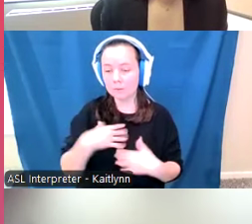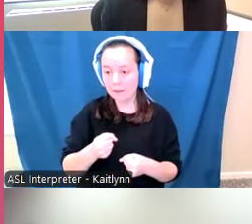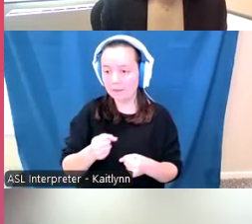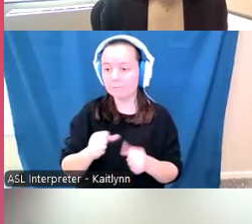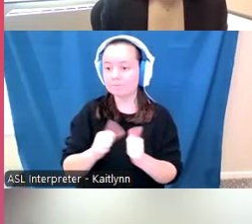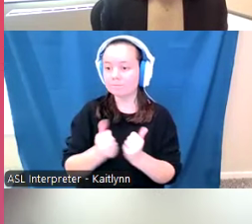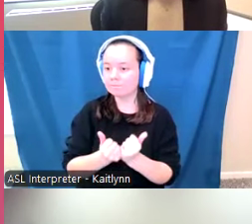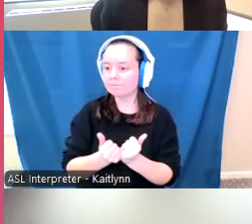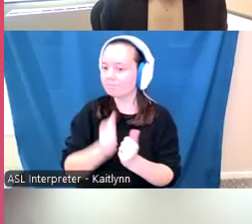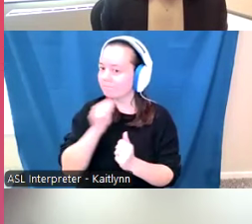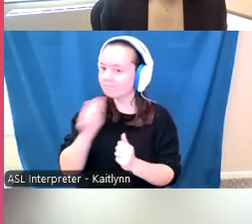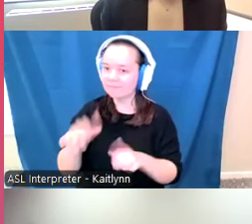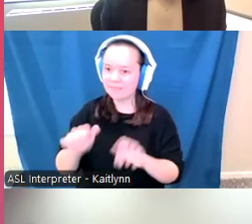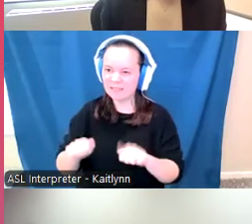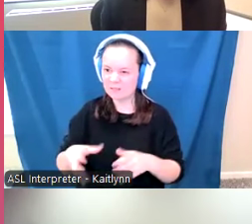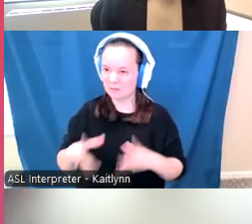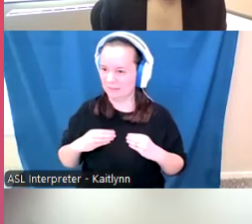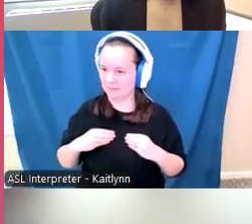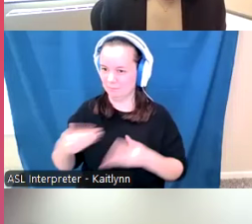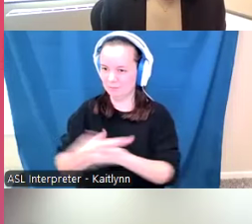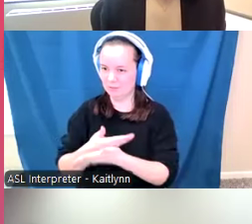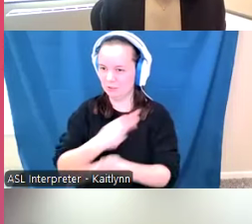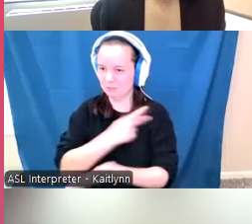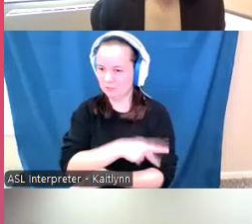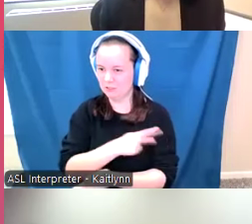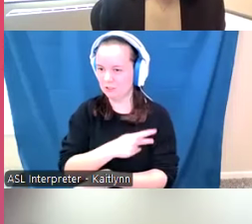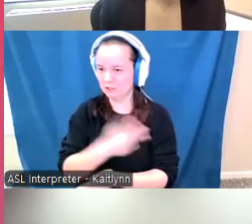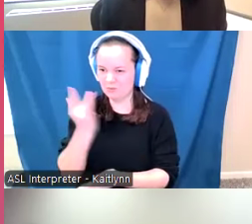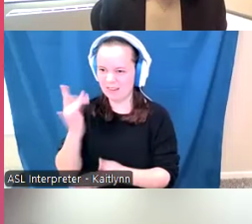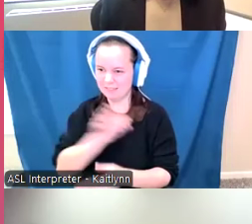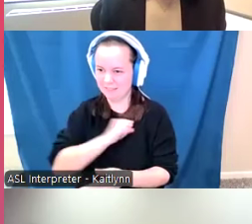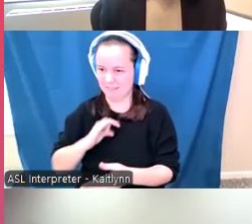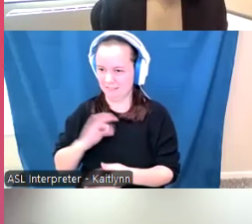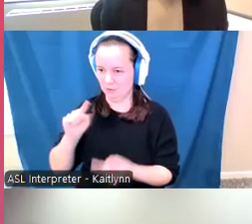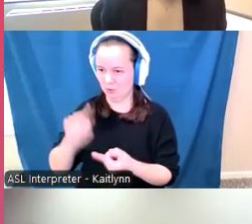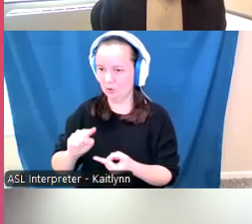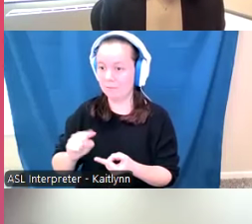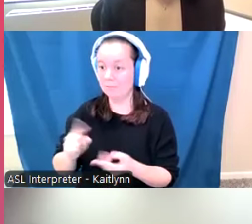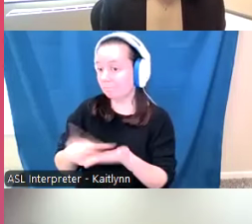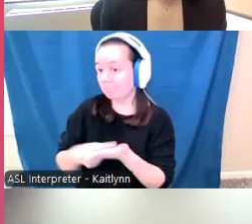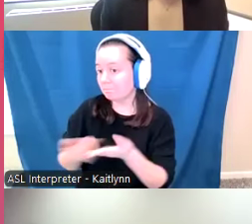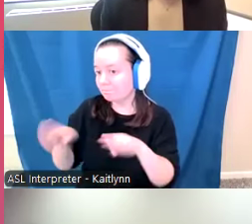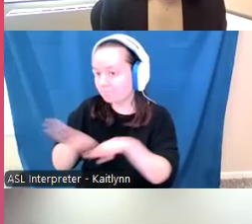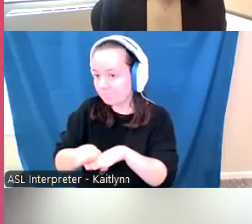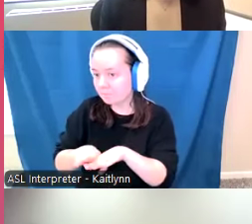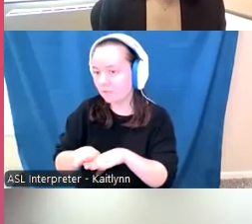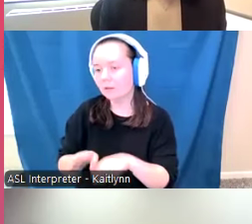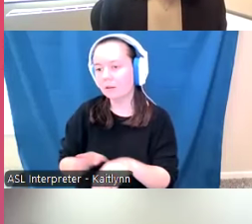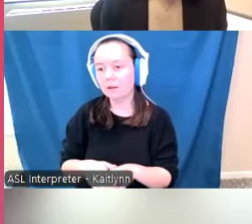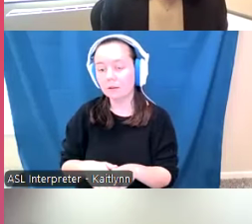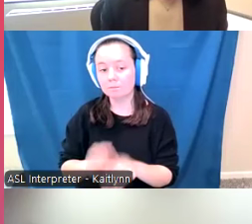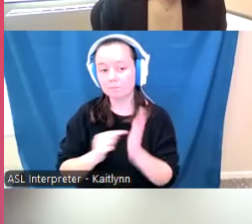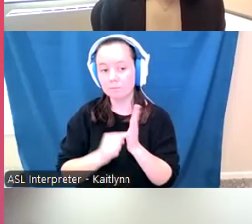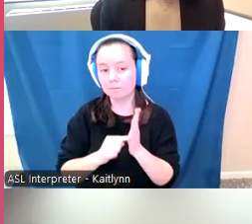being able to accept referred patients due to staffing shortages, and in some cases, closing. For example, in a